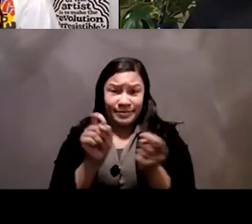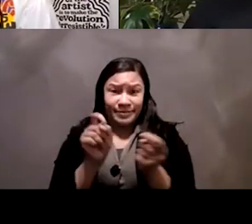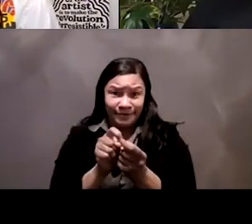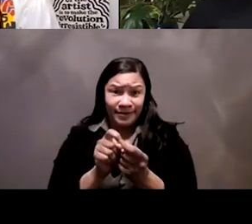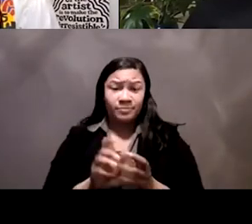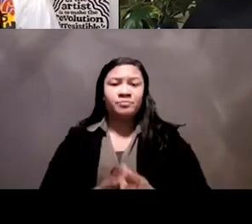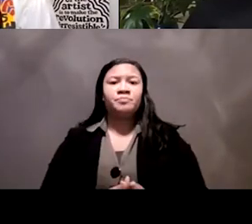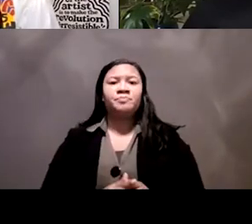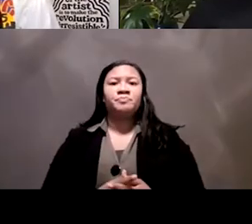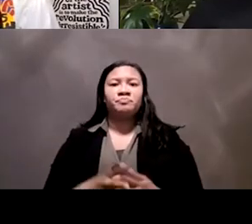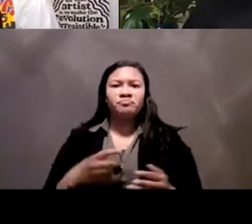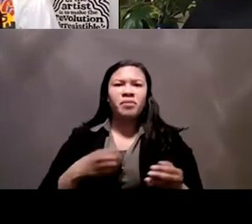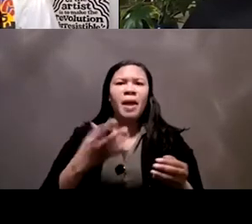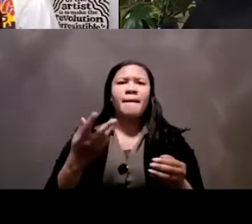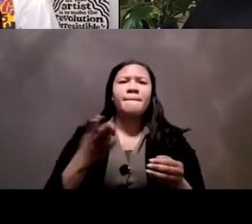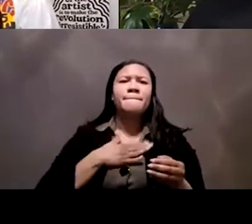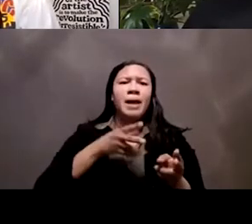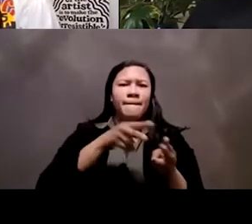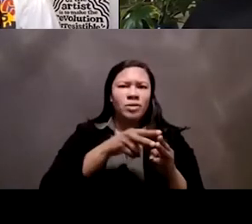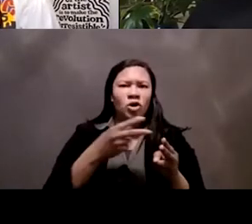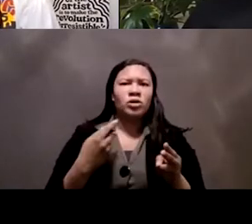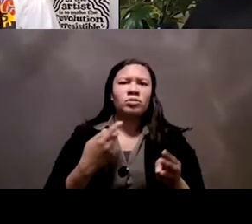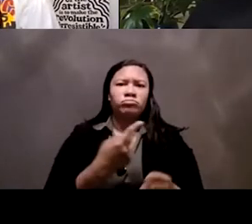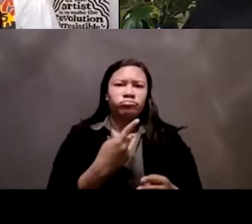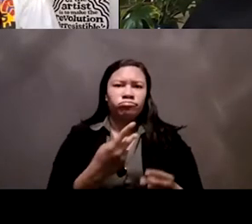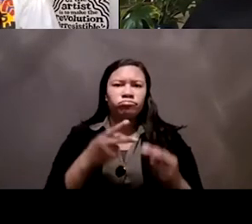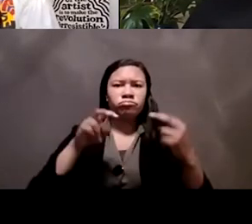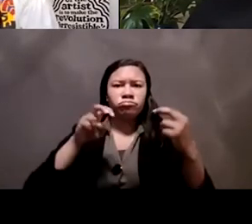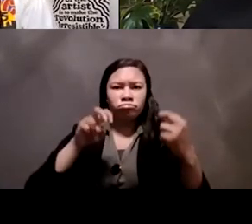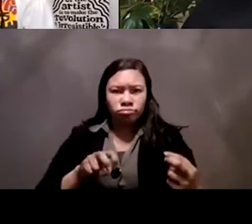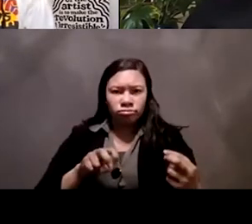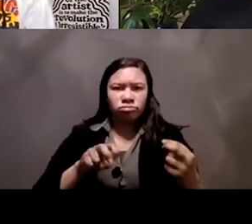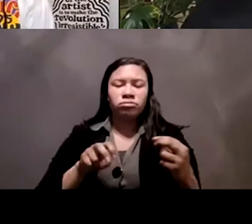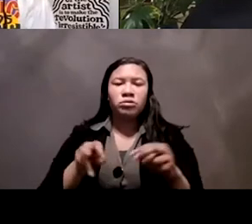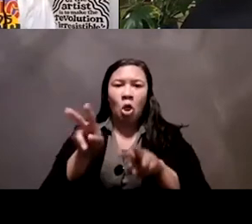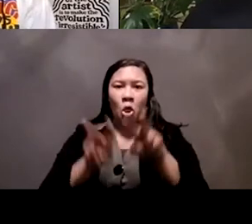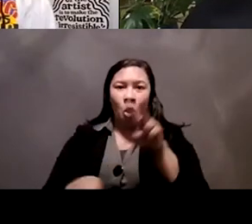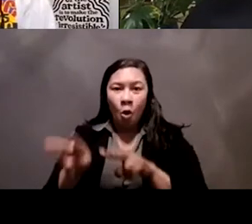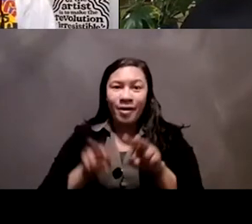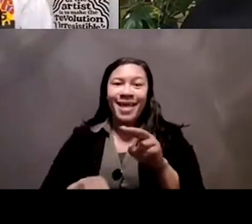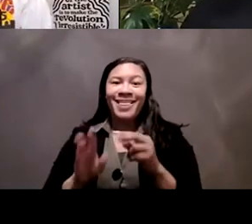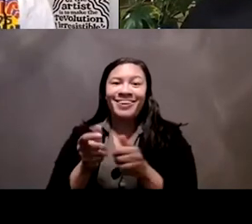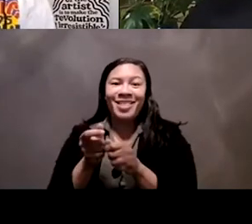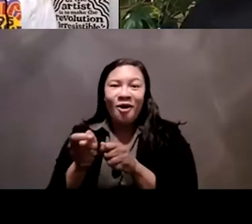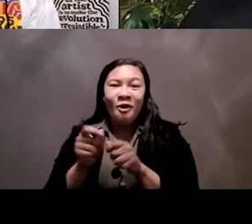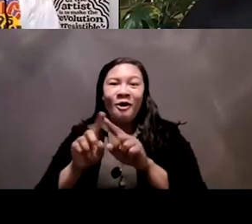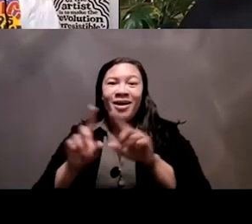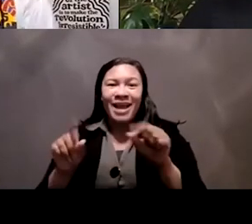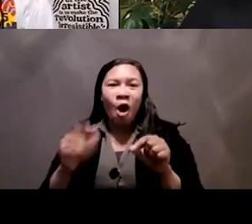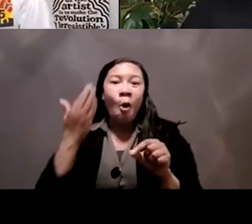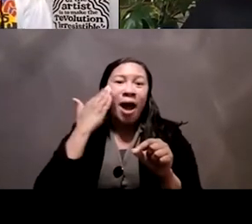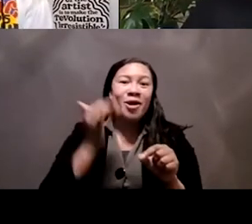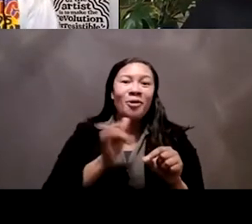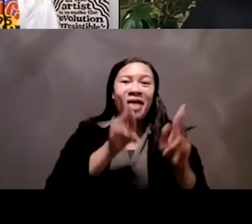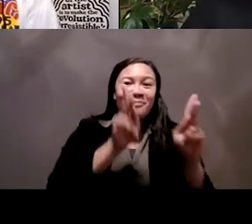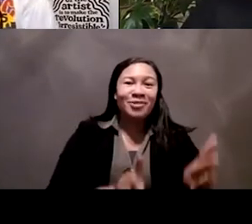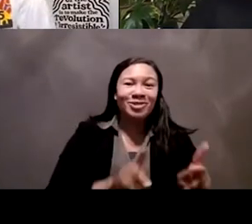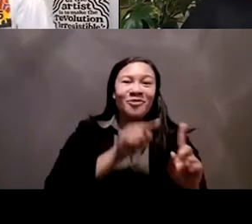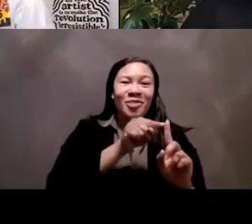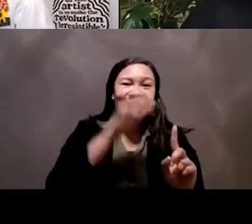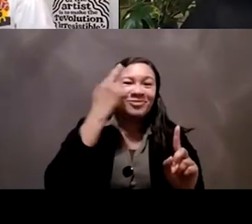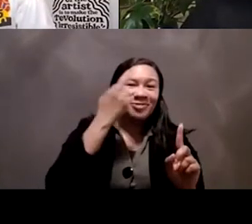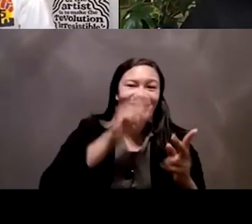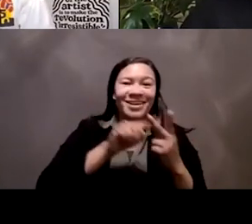my partner and looking at the pursuit deck and going through and being like, I know this person for this person and this person for this reason and this person for this